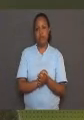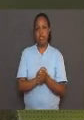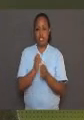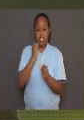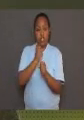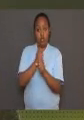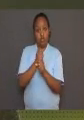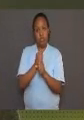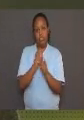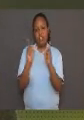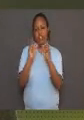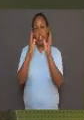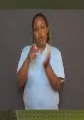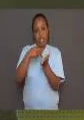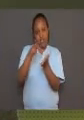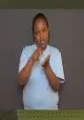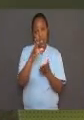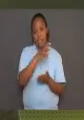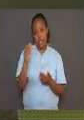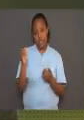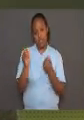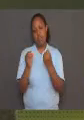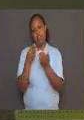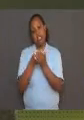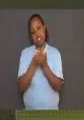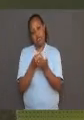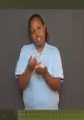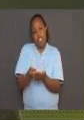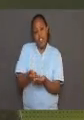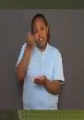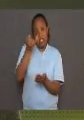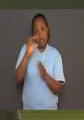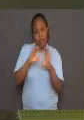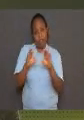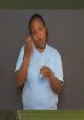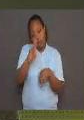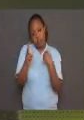wages, and to save or invest their money.